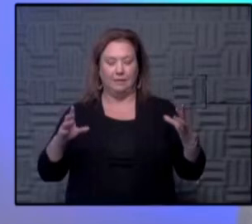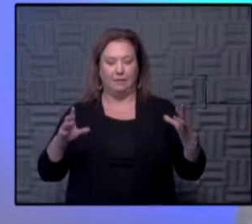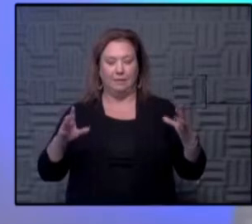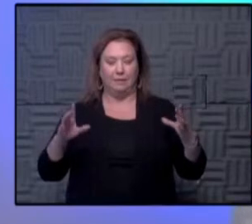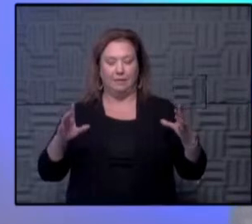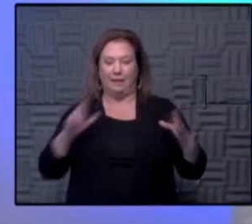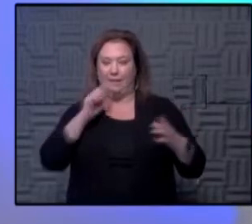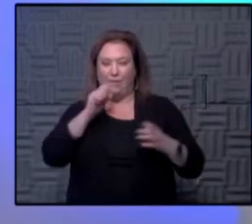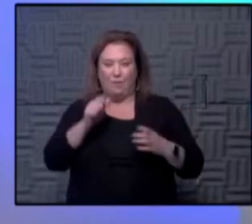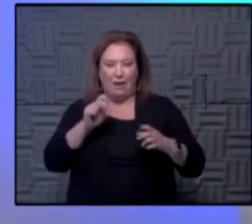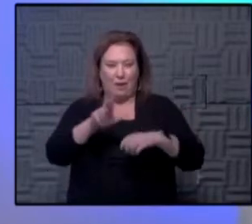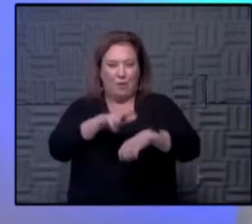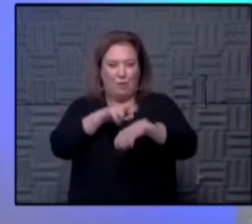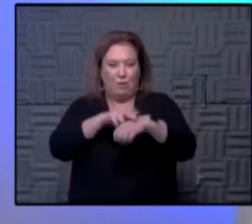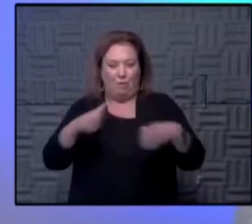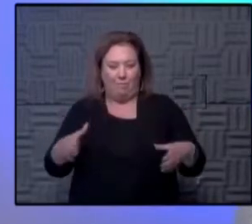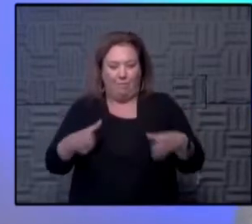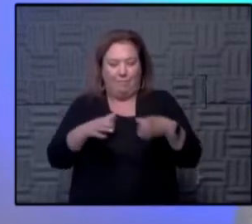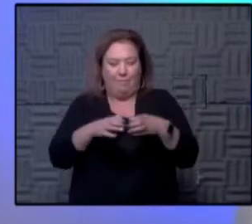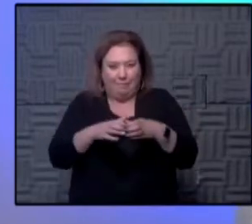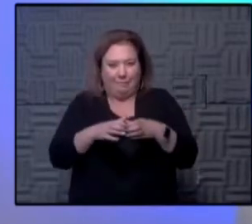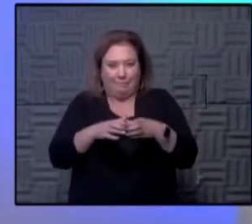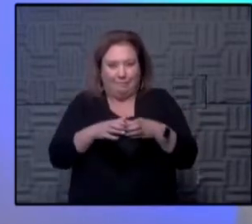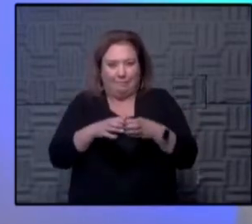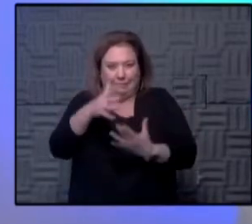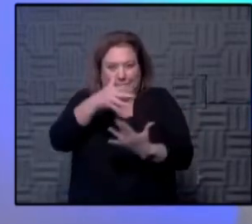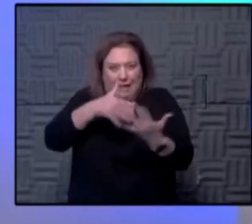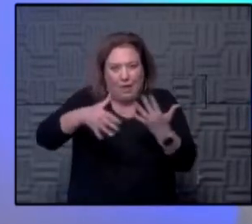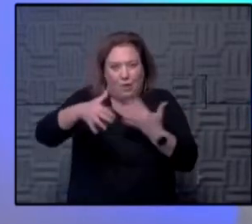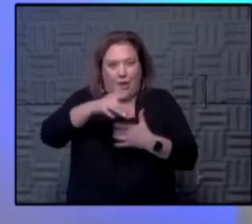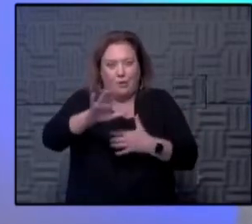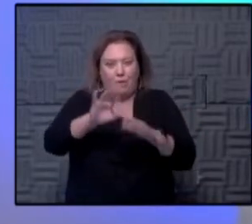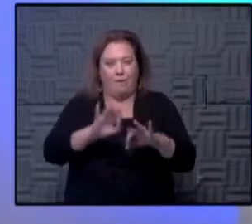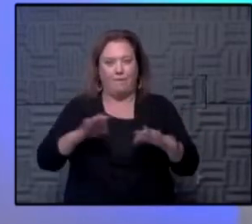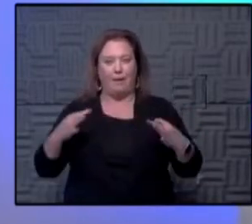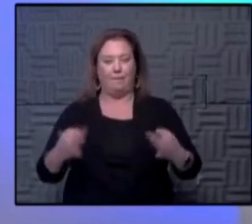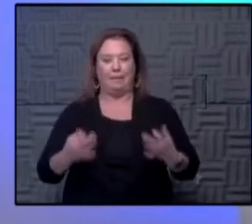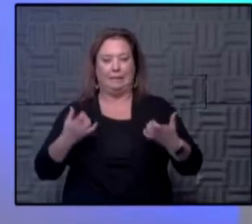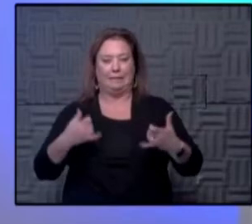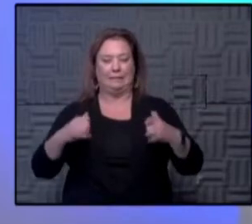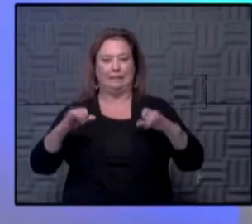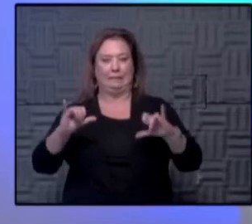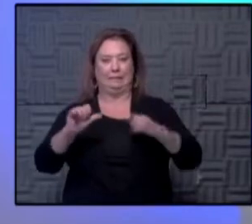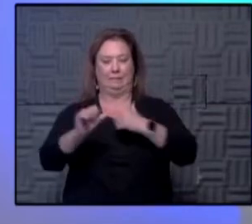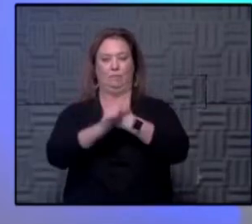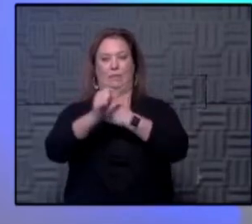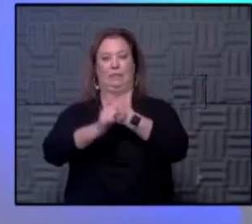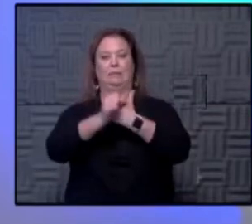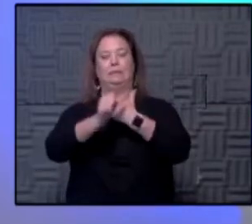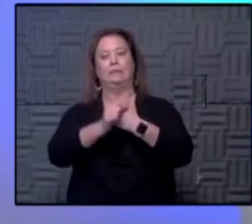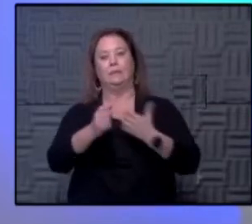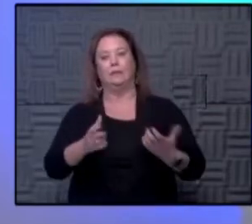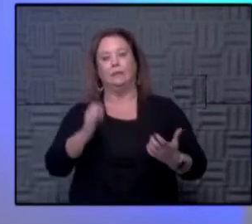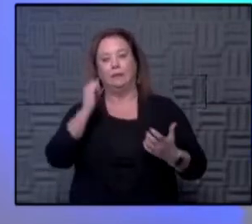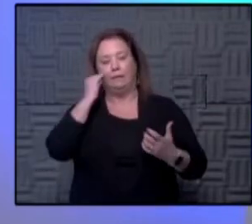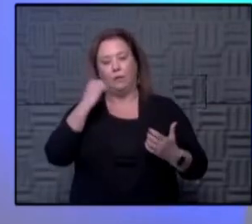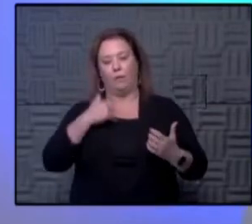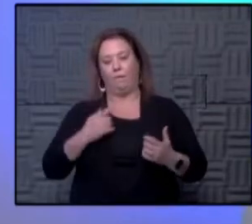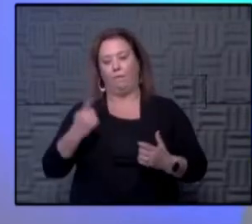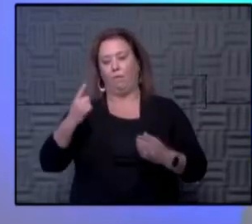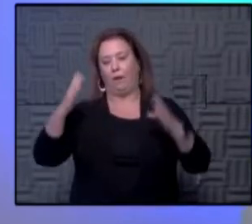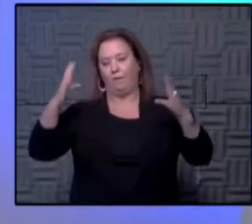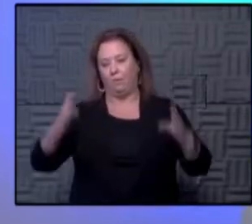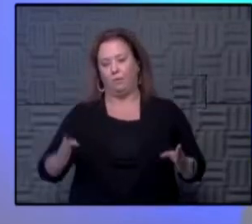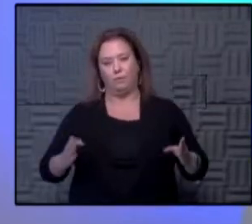not normally in interaction with your family, it still is posing a risk. And so whether you have one person